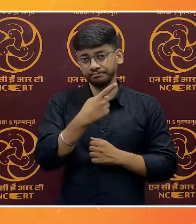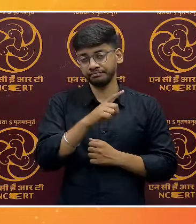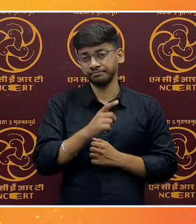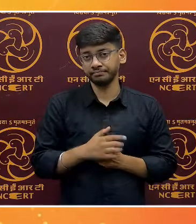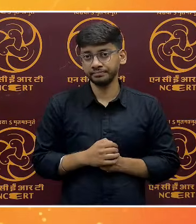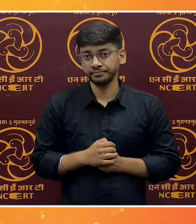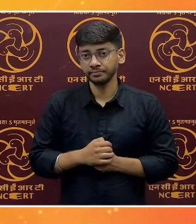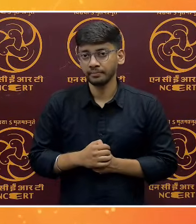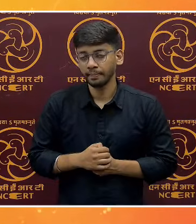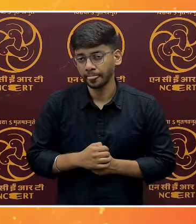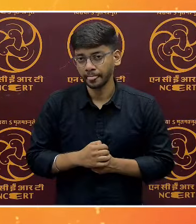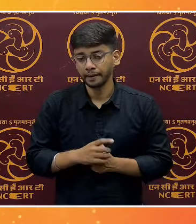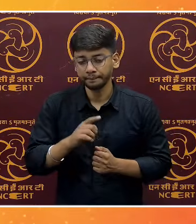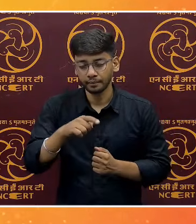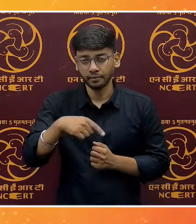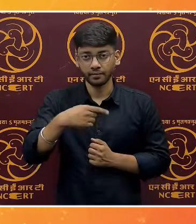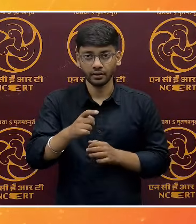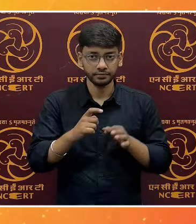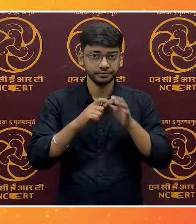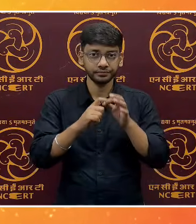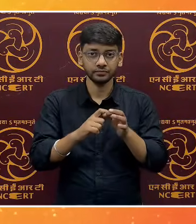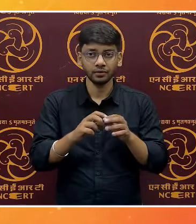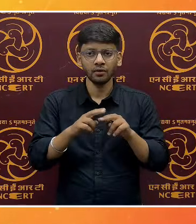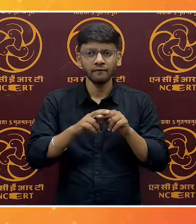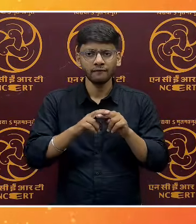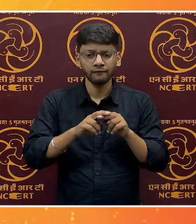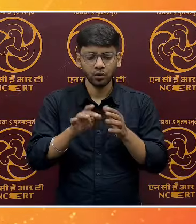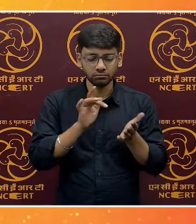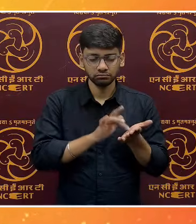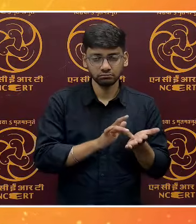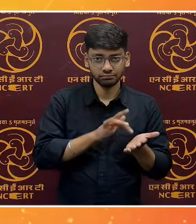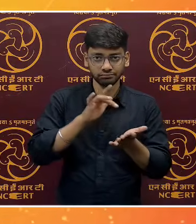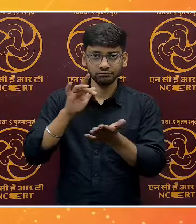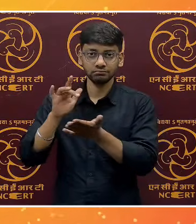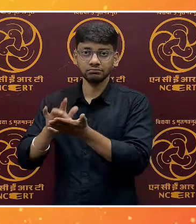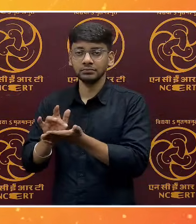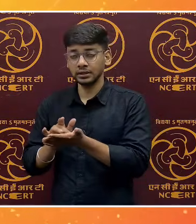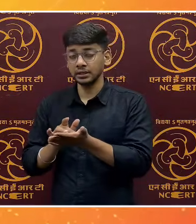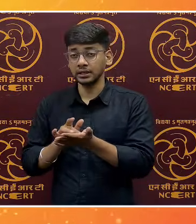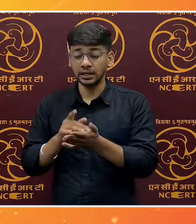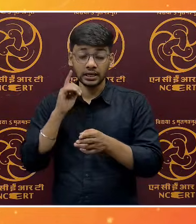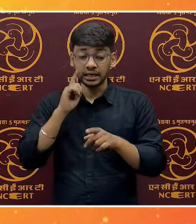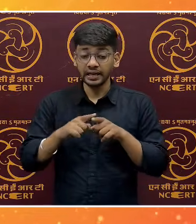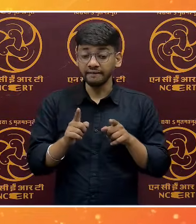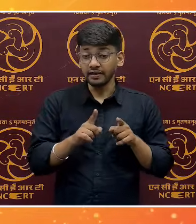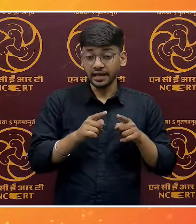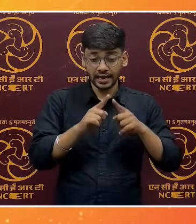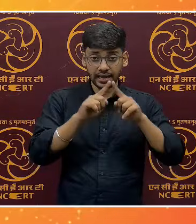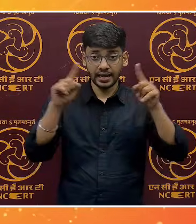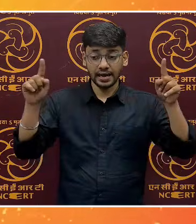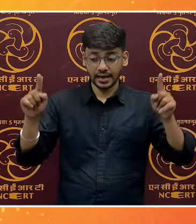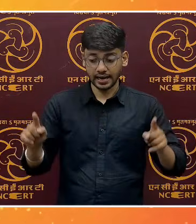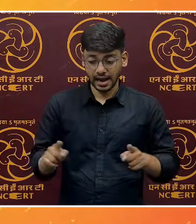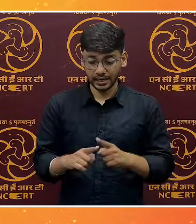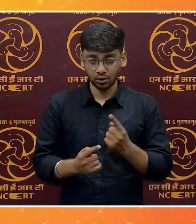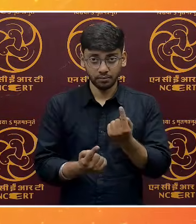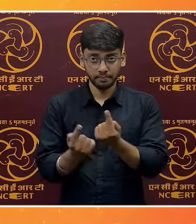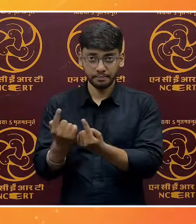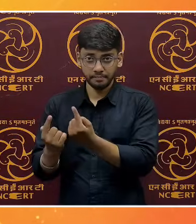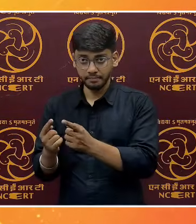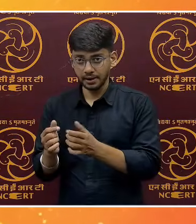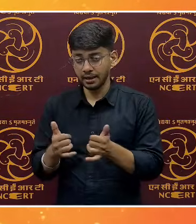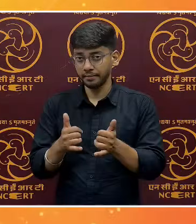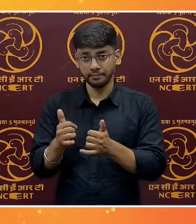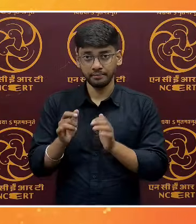is our next question. The total distance around a rectangular playground is of 50 into